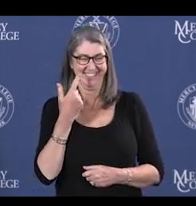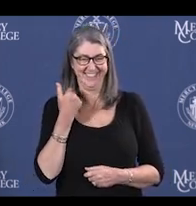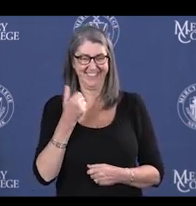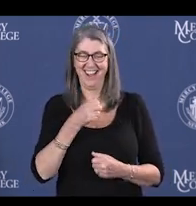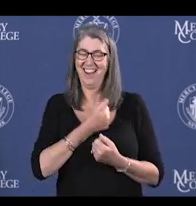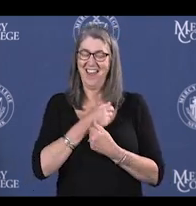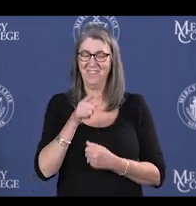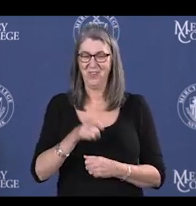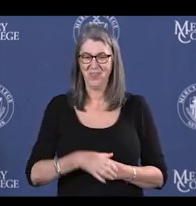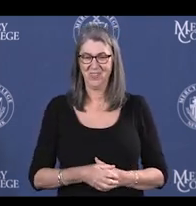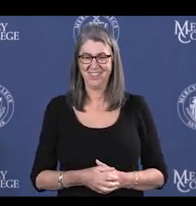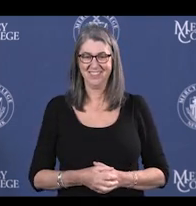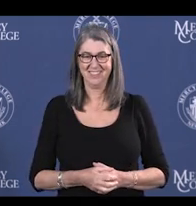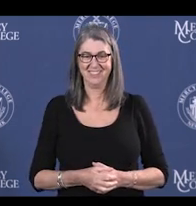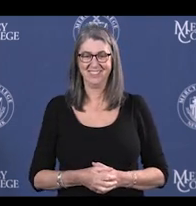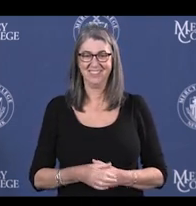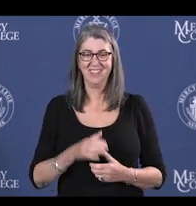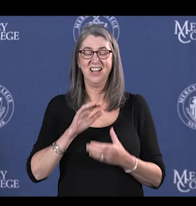Love you.